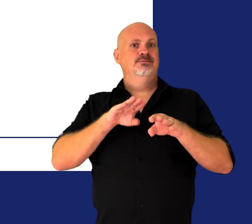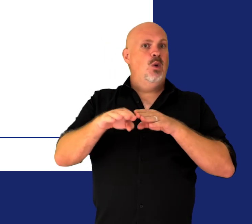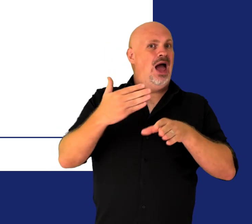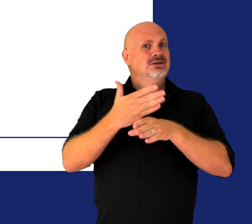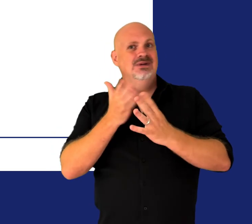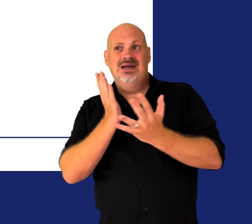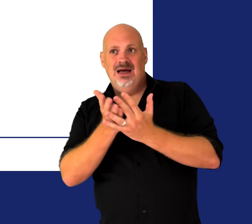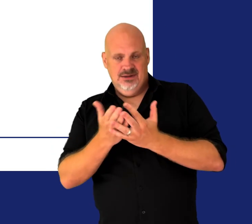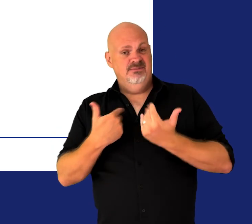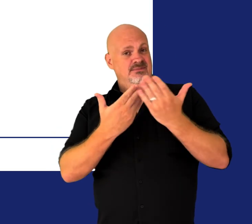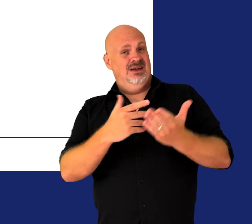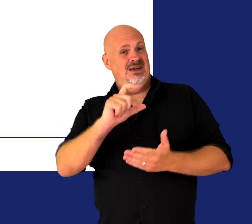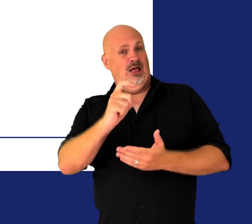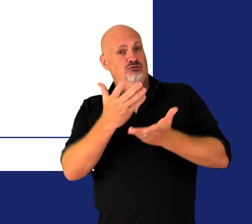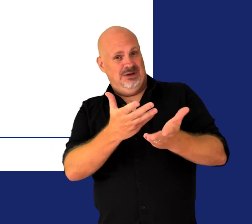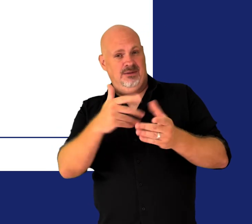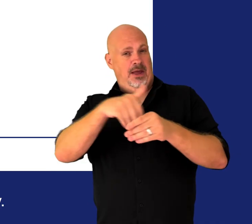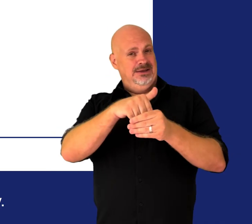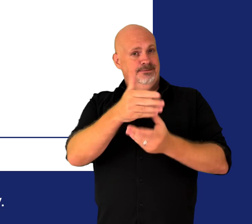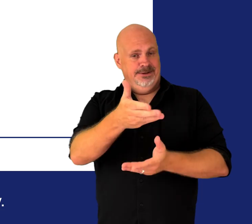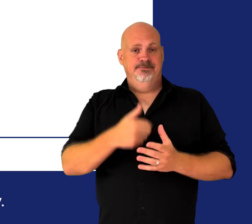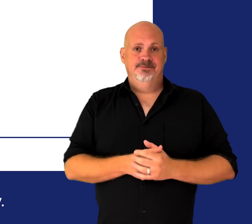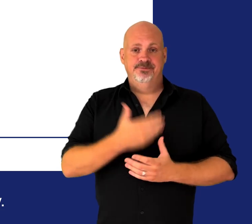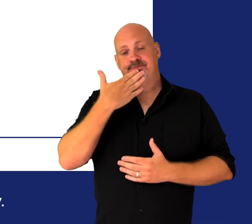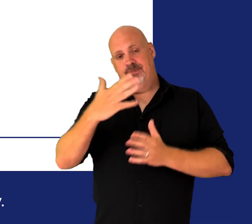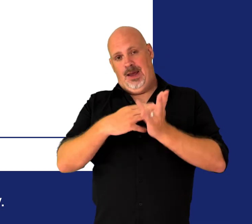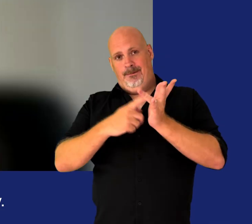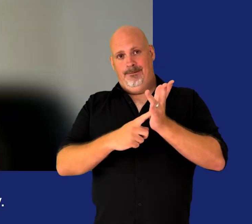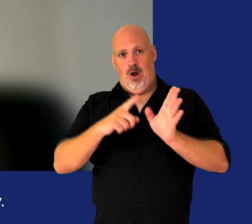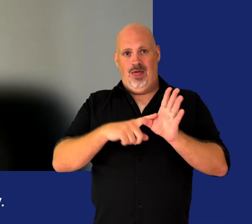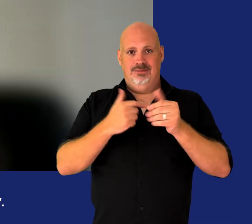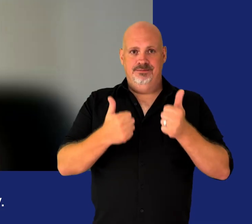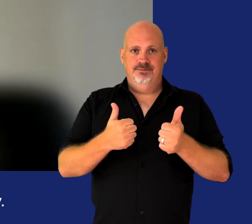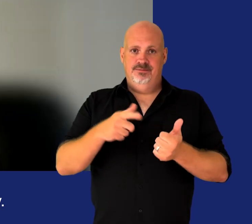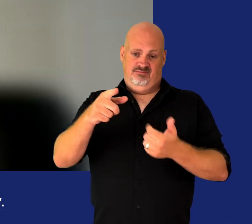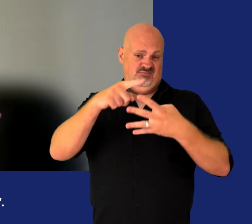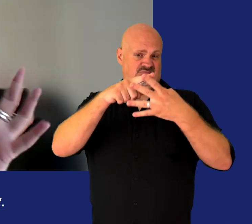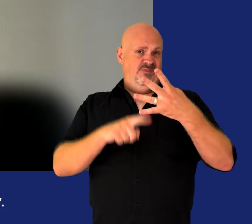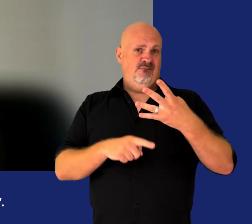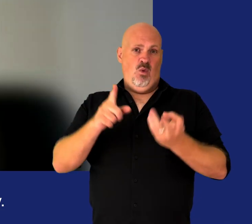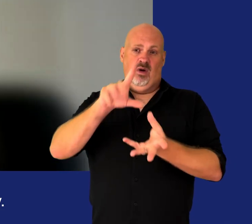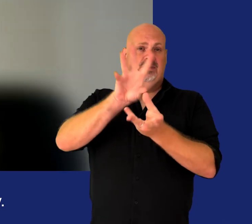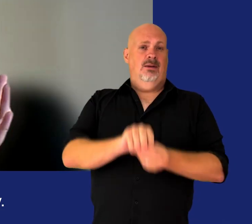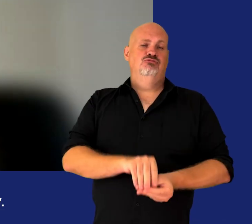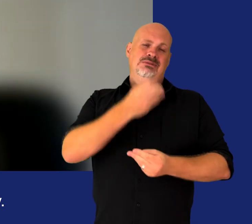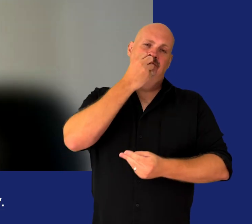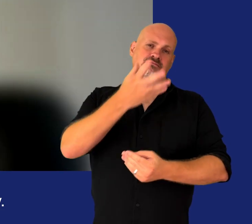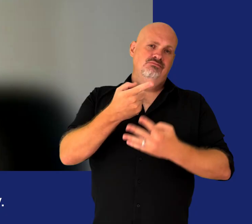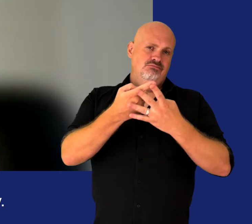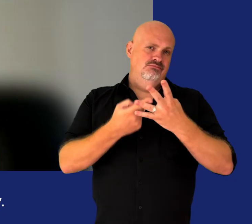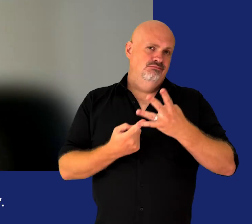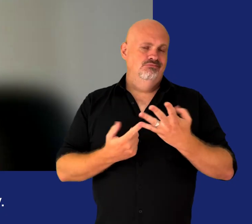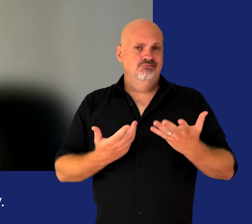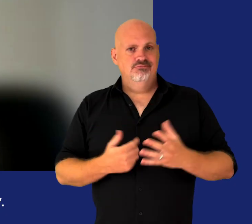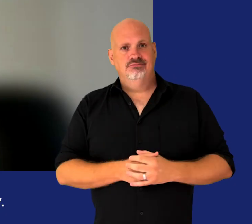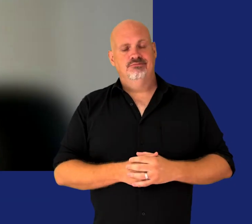to our participants again. Thanks, Molly, for summarising those recommendations